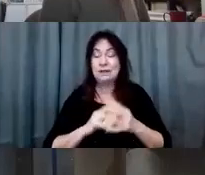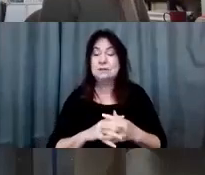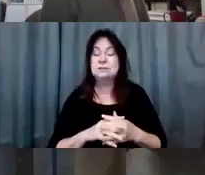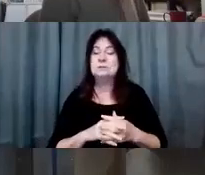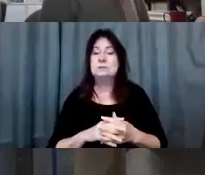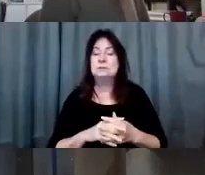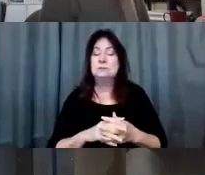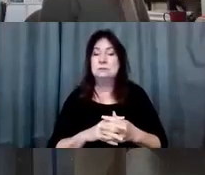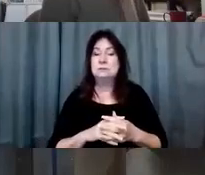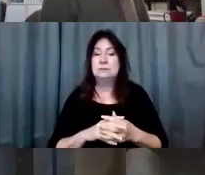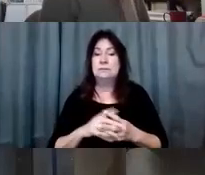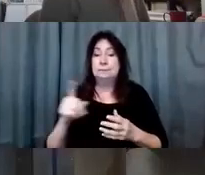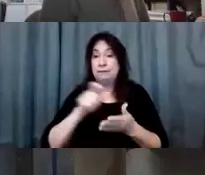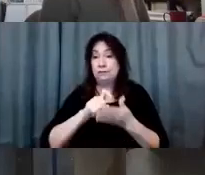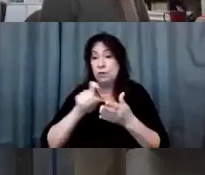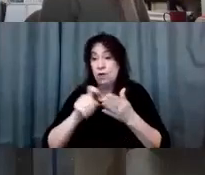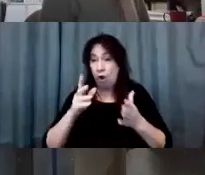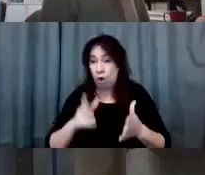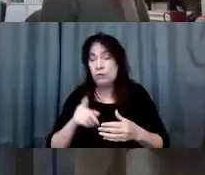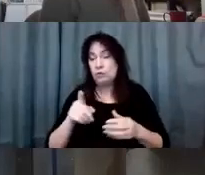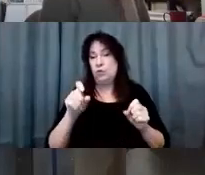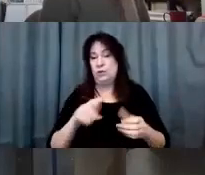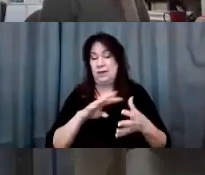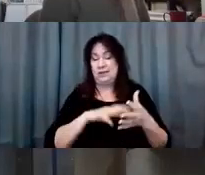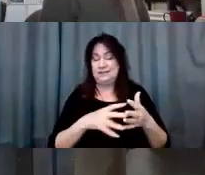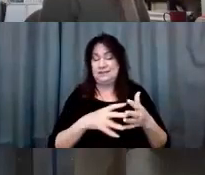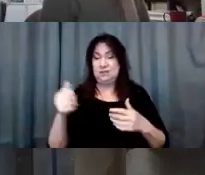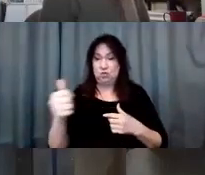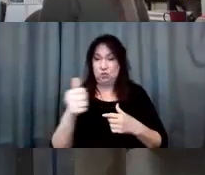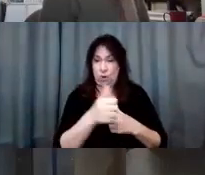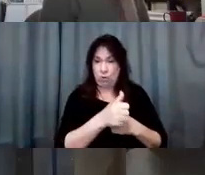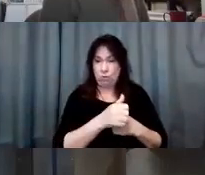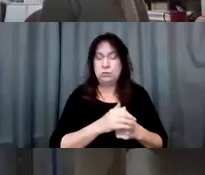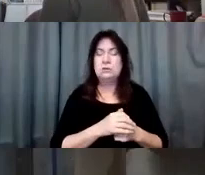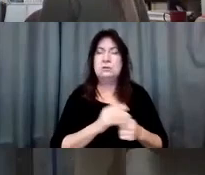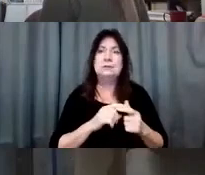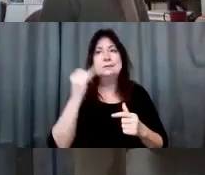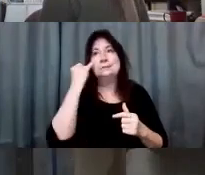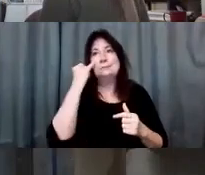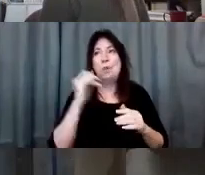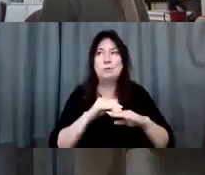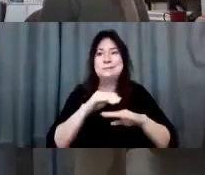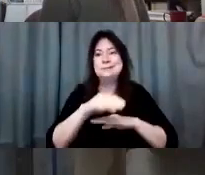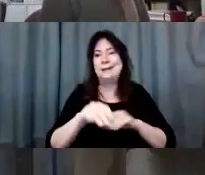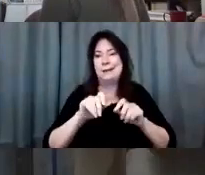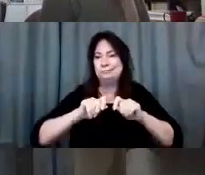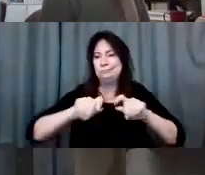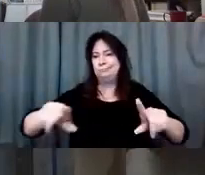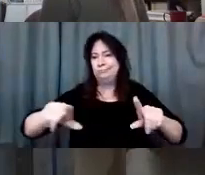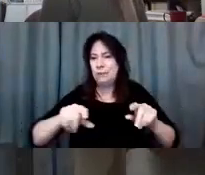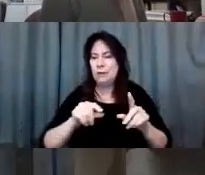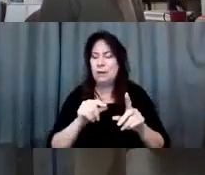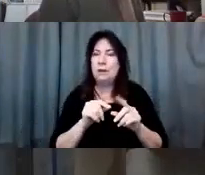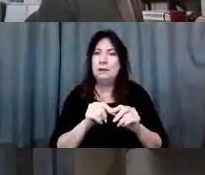If you're an author, you can schedule your own and then, let's say, send out word to,